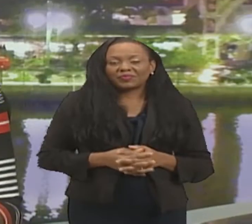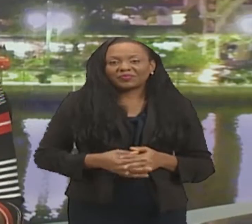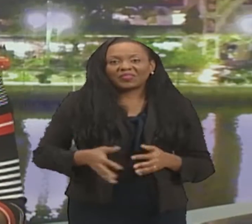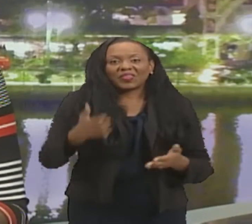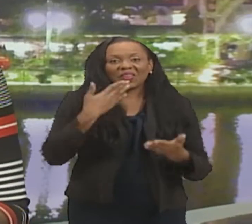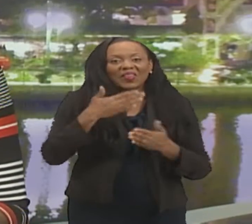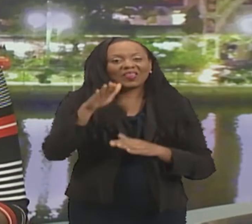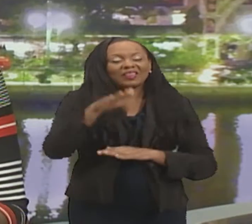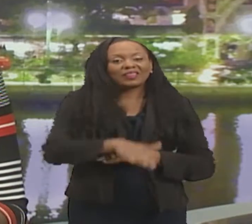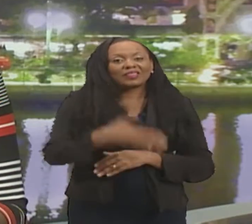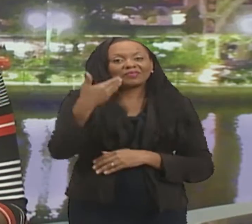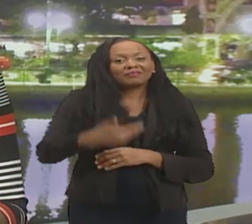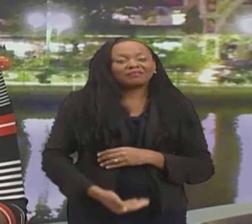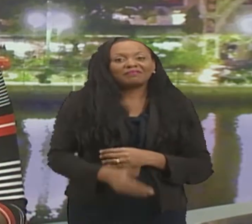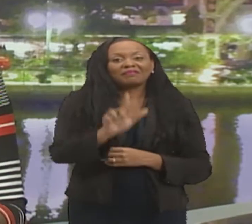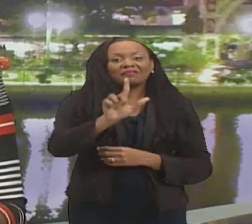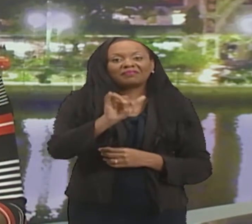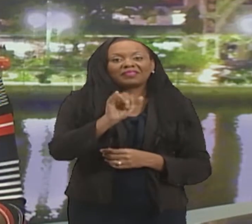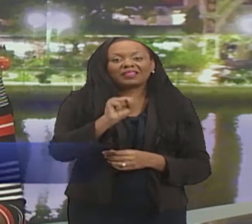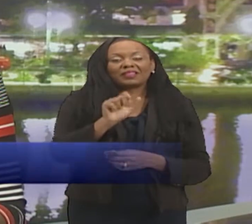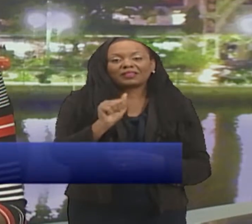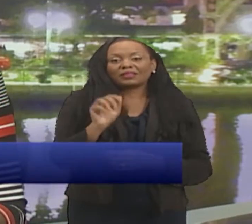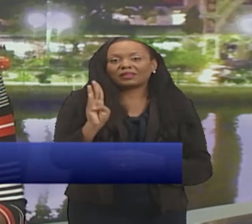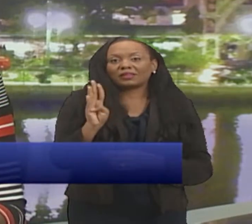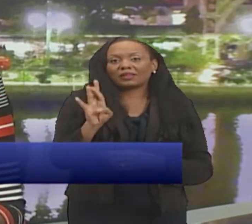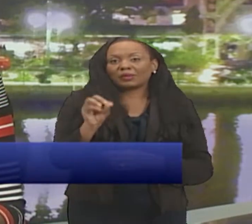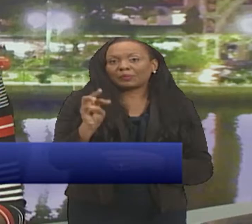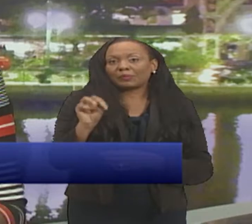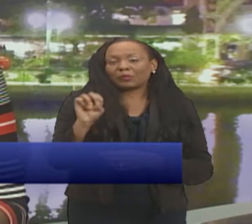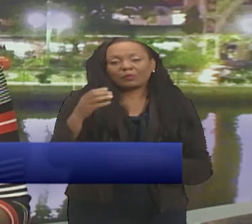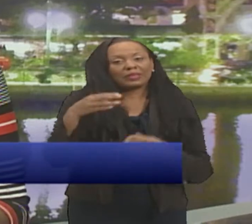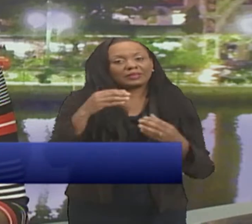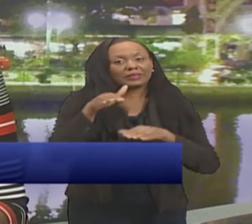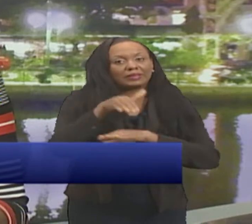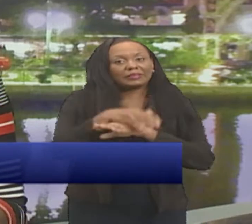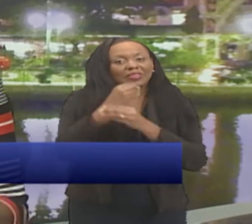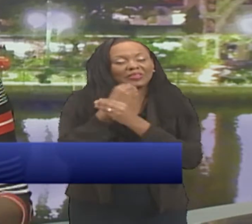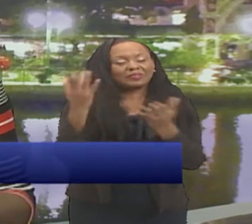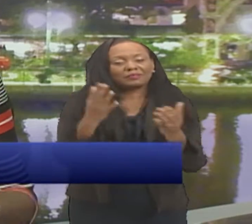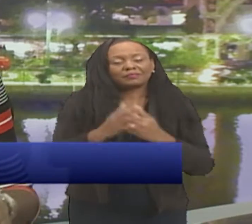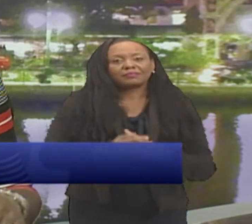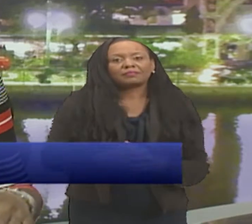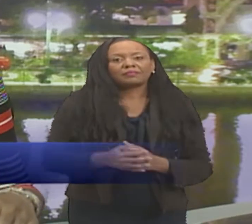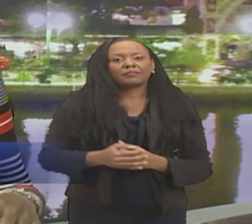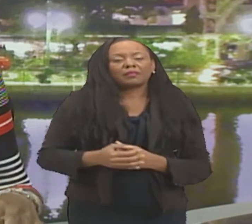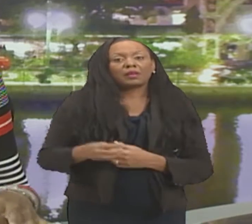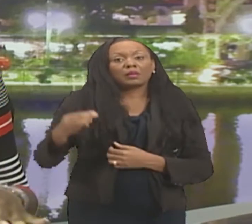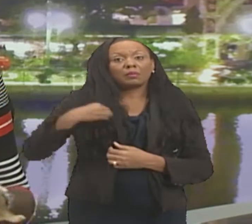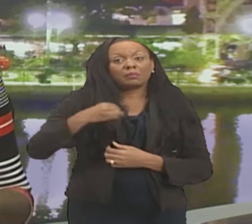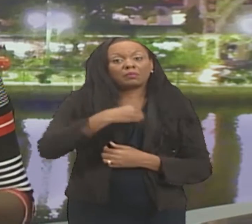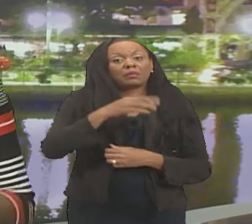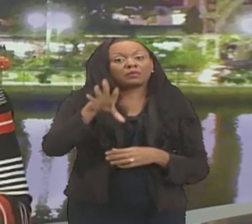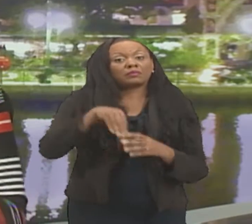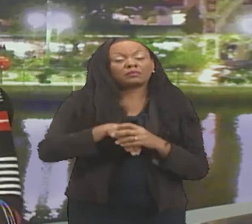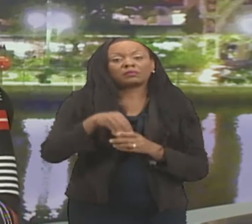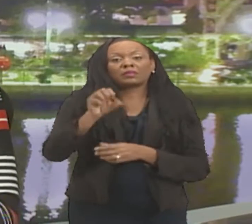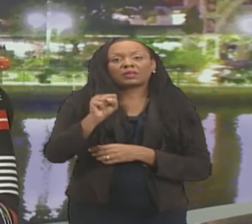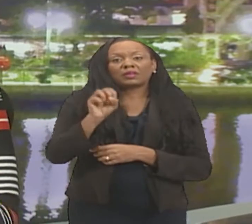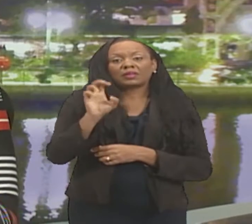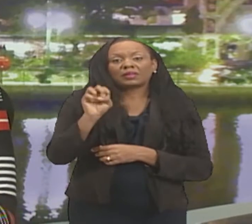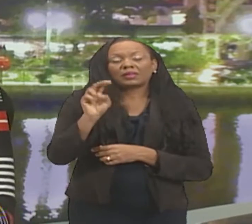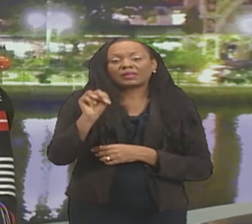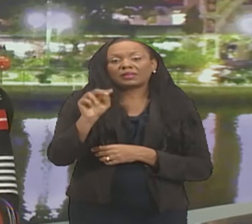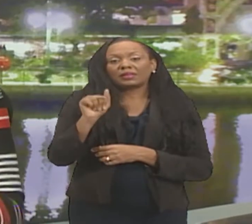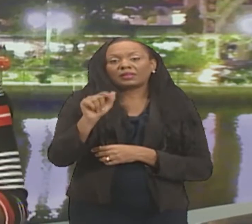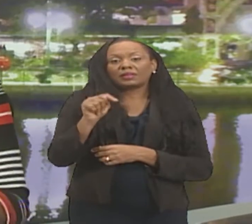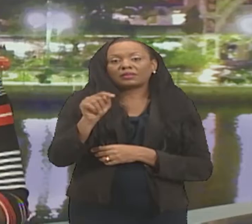And good evening, I'm Lisa Broom with the CBC Evening News. In our top story tonight, members of the Senate spent much of this